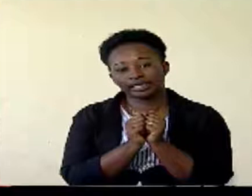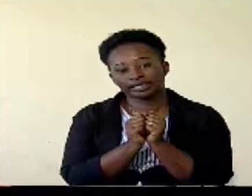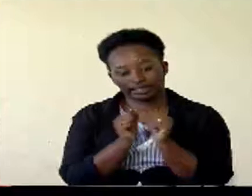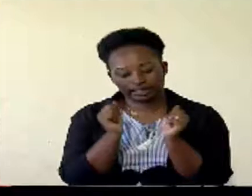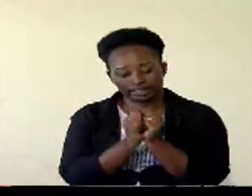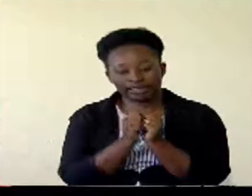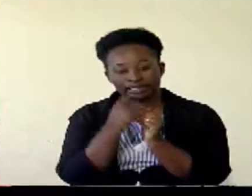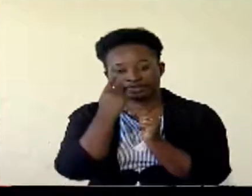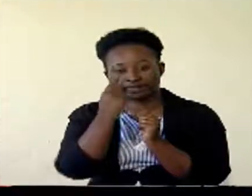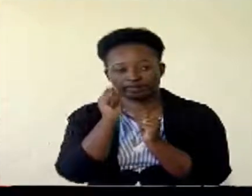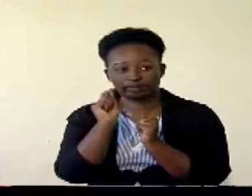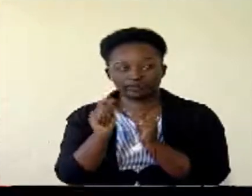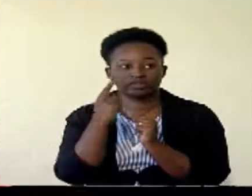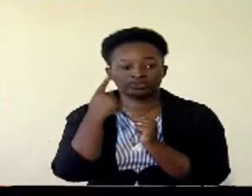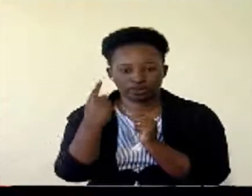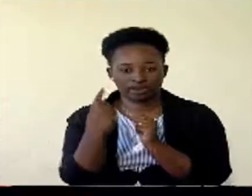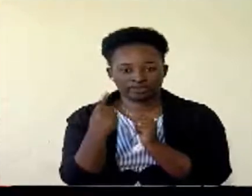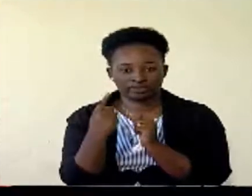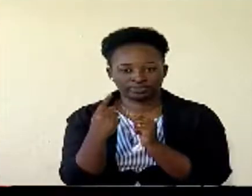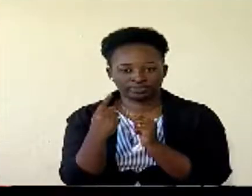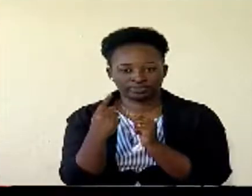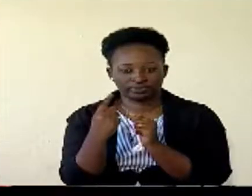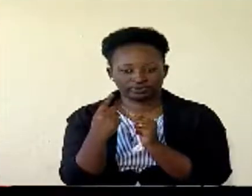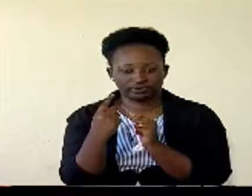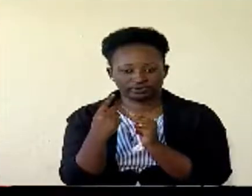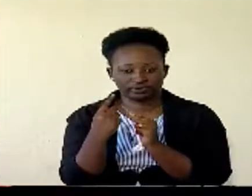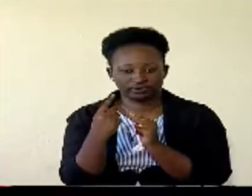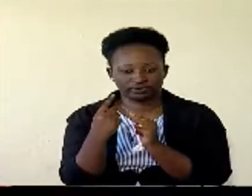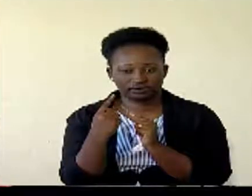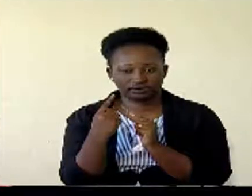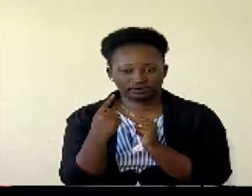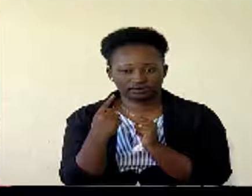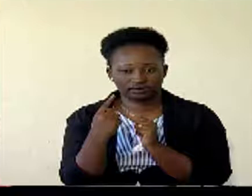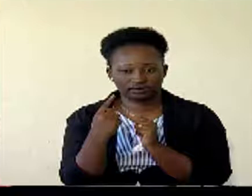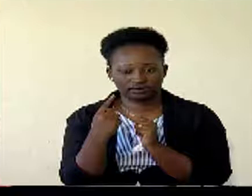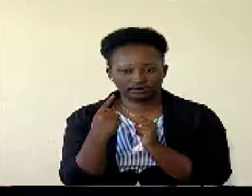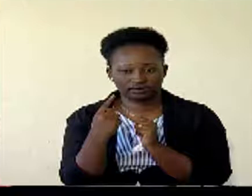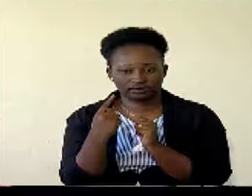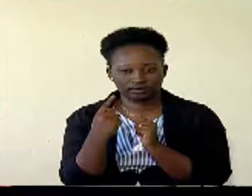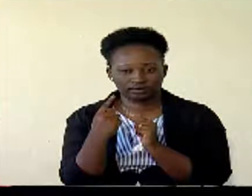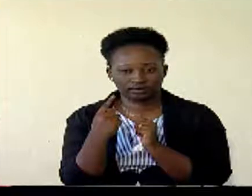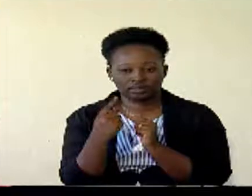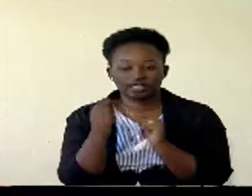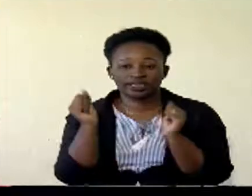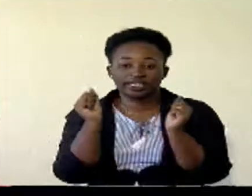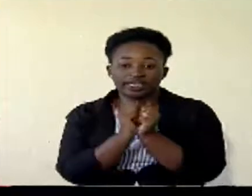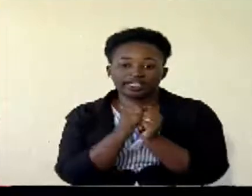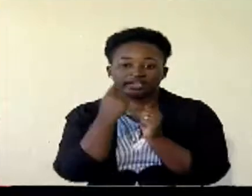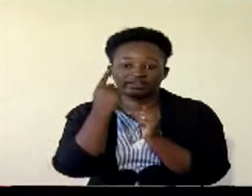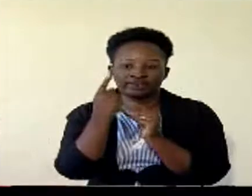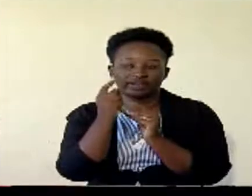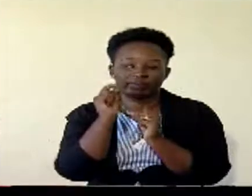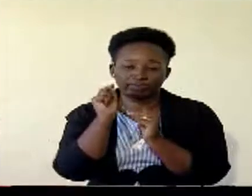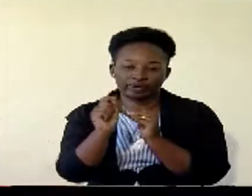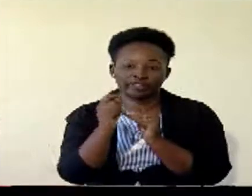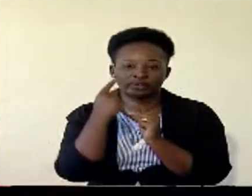11.1 recurring. Okay, 0.1 recurring. And this can be approximated